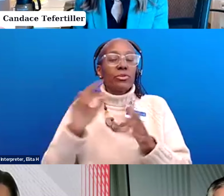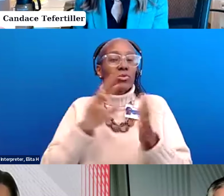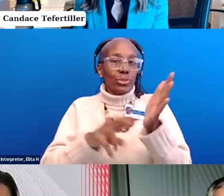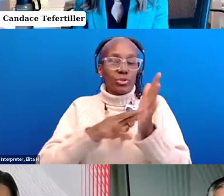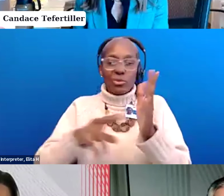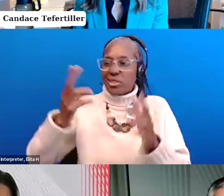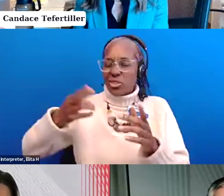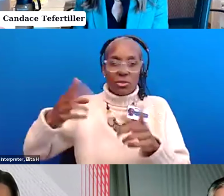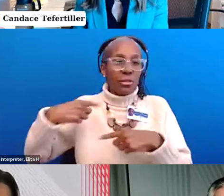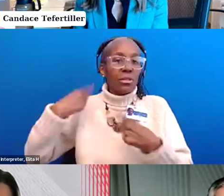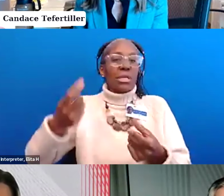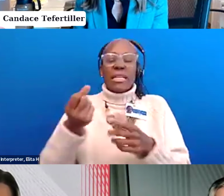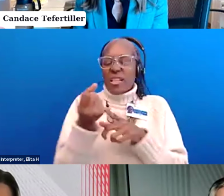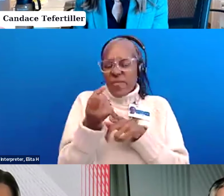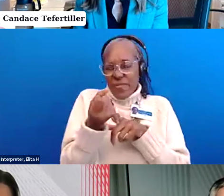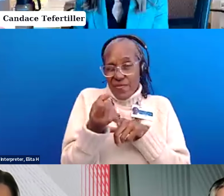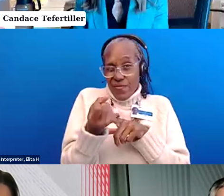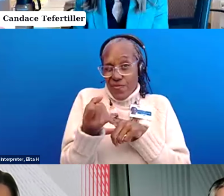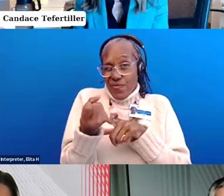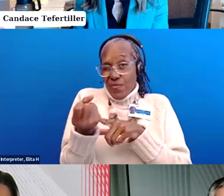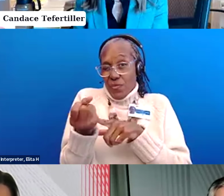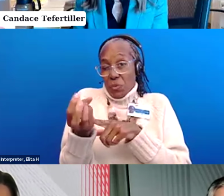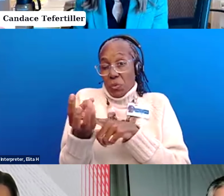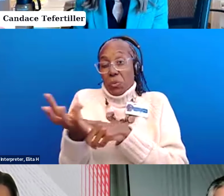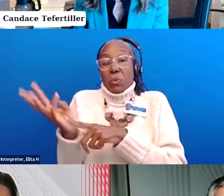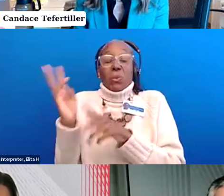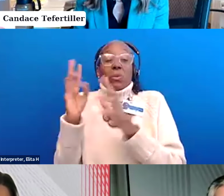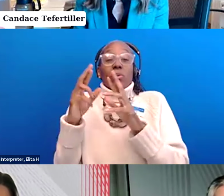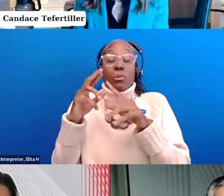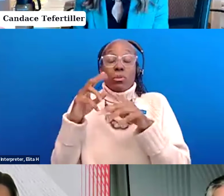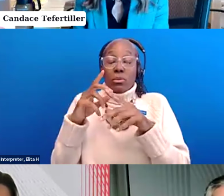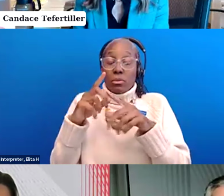historically offers few reliable treatments with proven